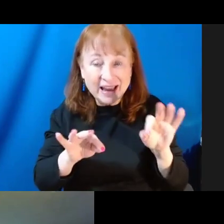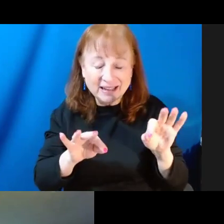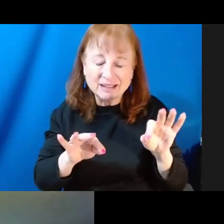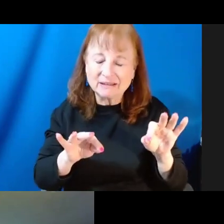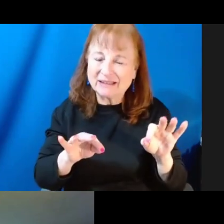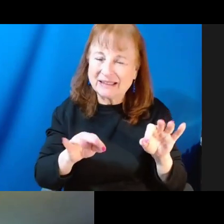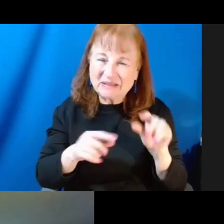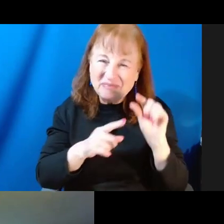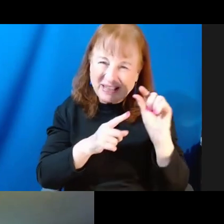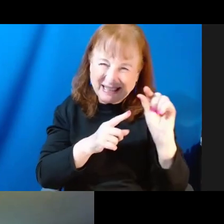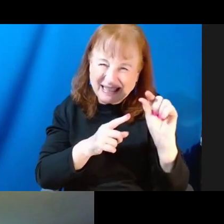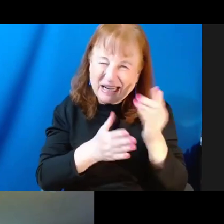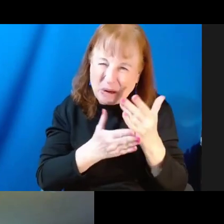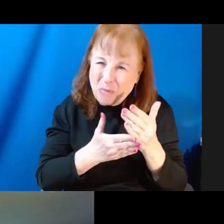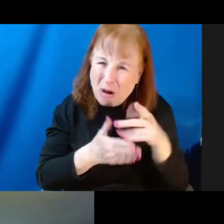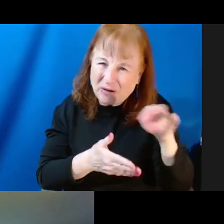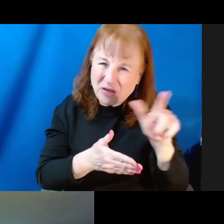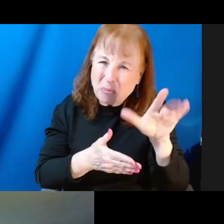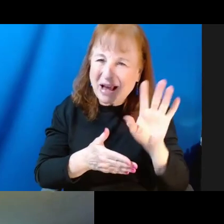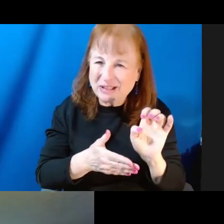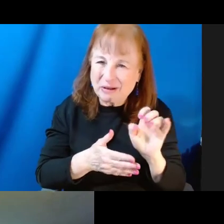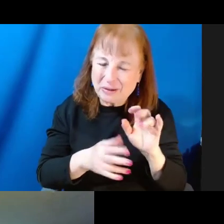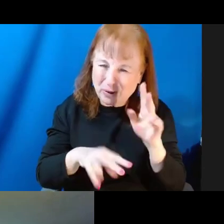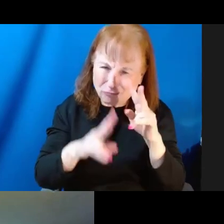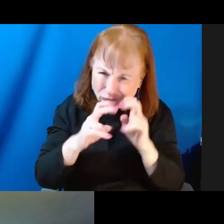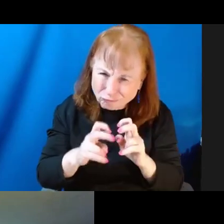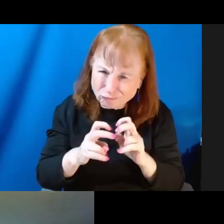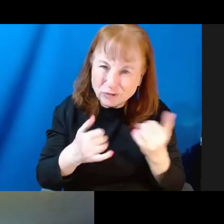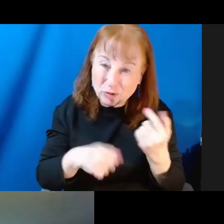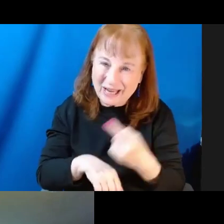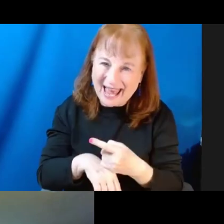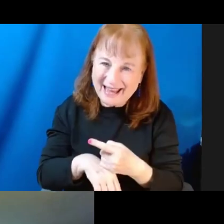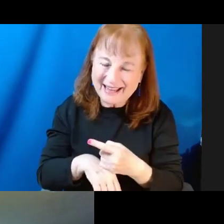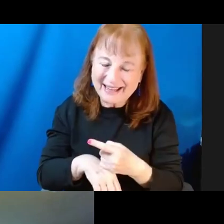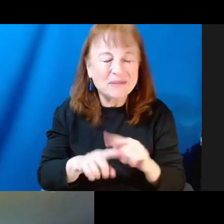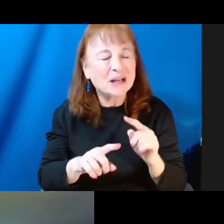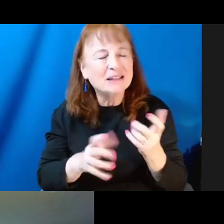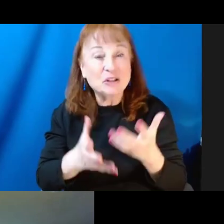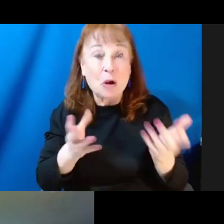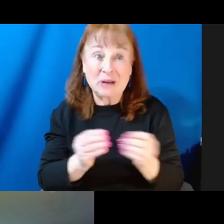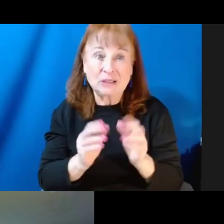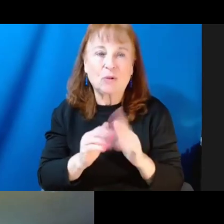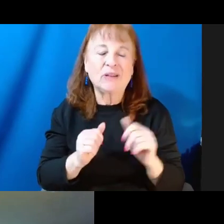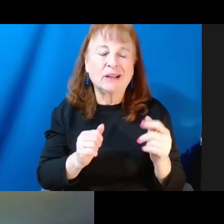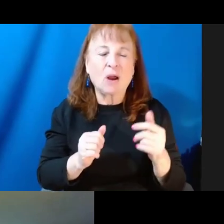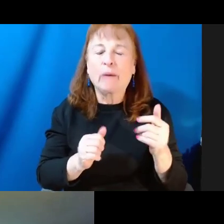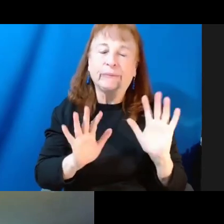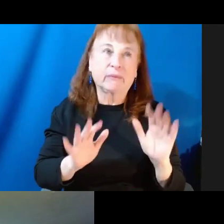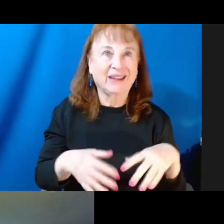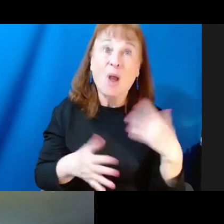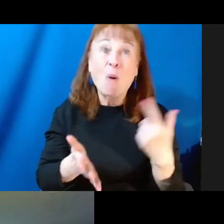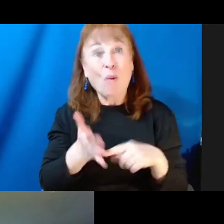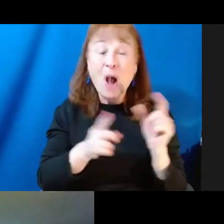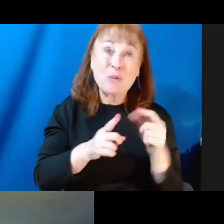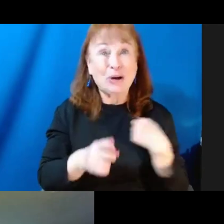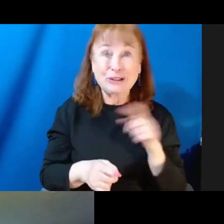very tiny piece of the puzzle that we focused on today. But there's so much more than just what words do we need, it's how